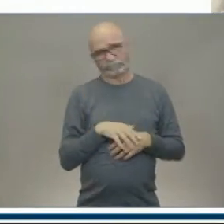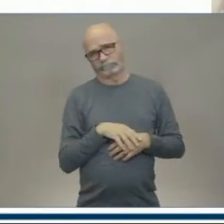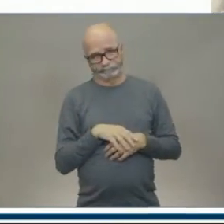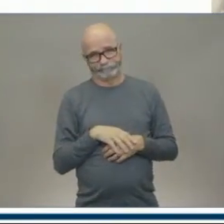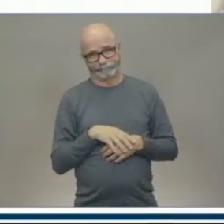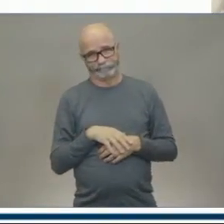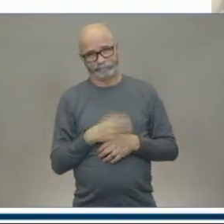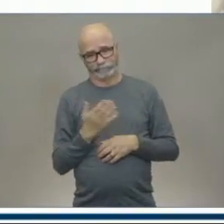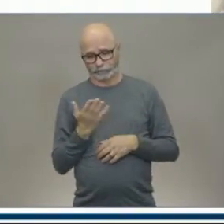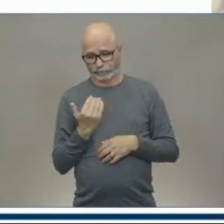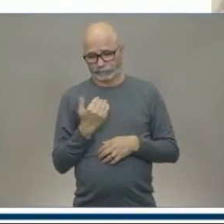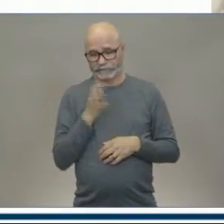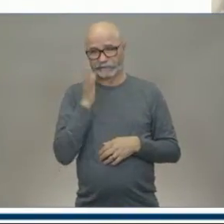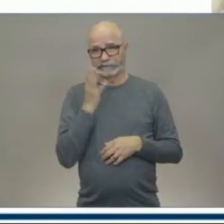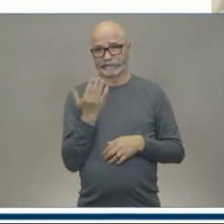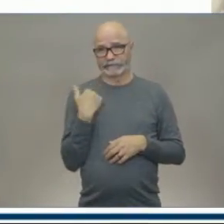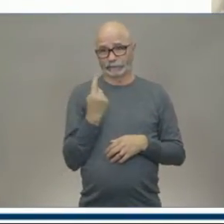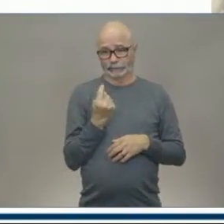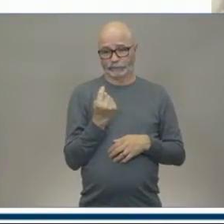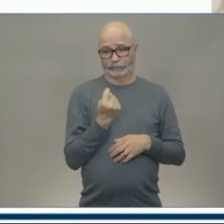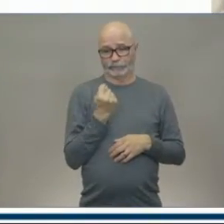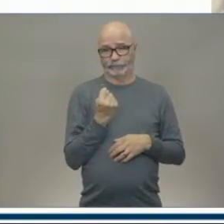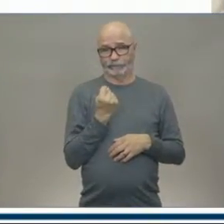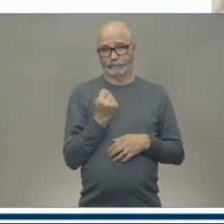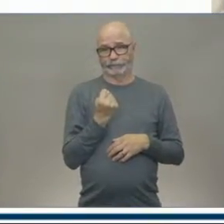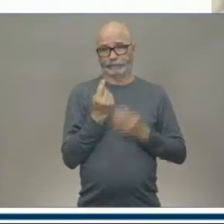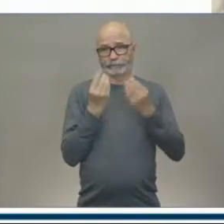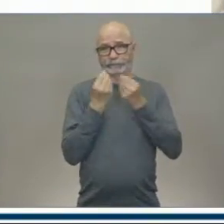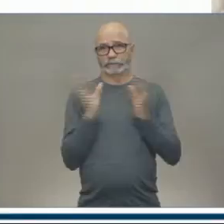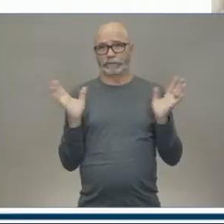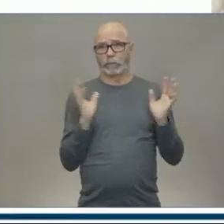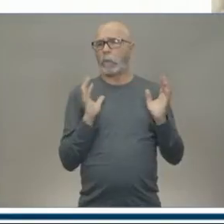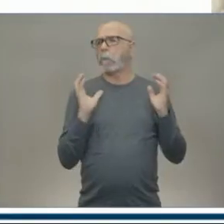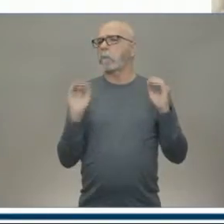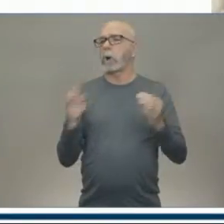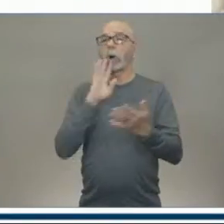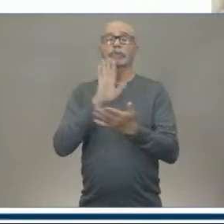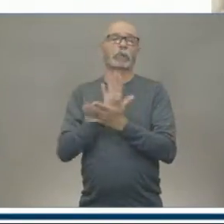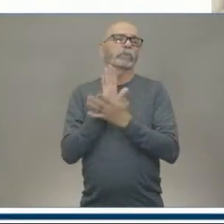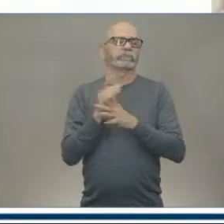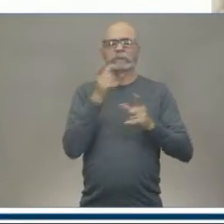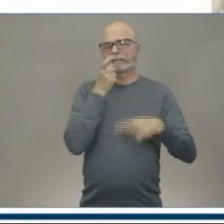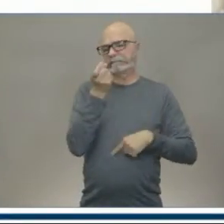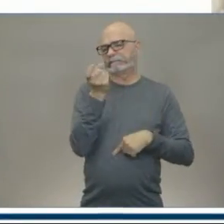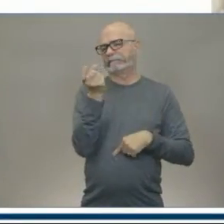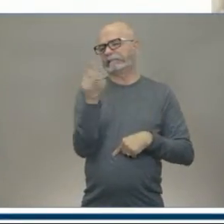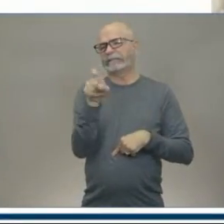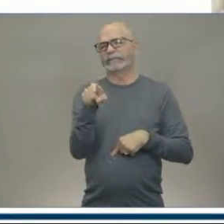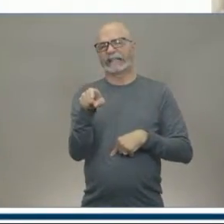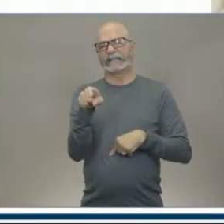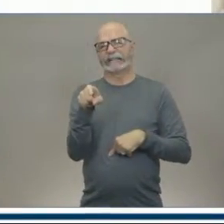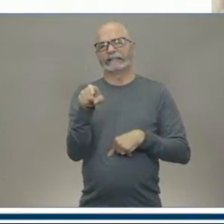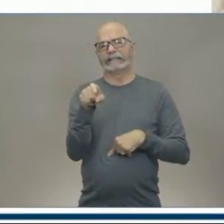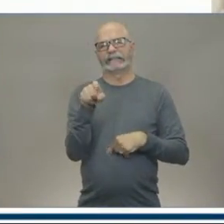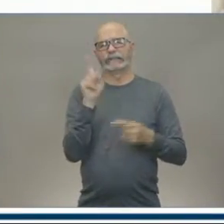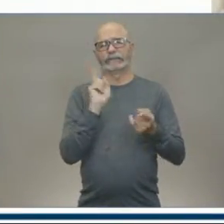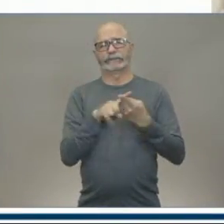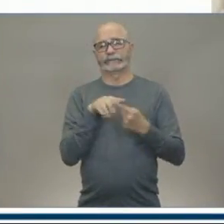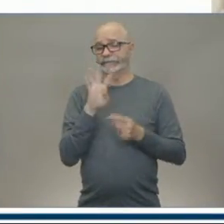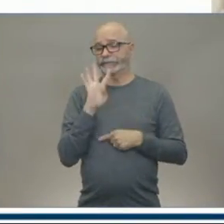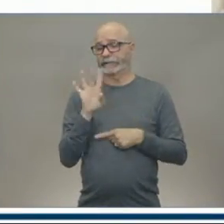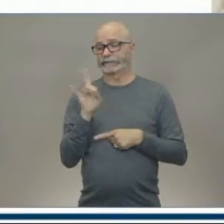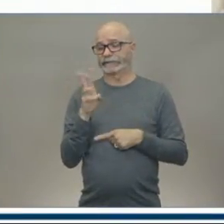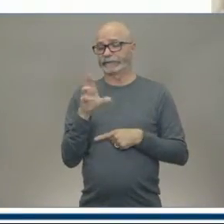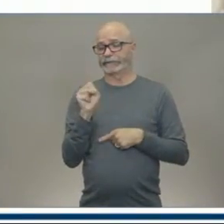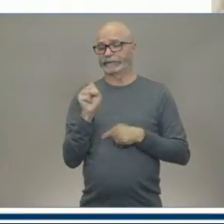the Tuesday briefing, you said we were nowhere near closing schools, and then 48 hours later, there's one case. The next day, the school's closed for